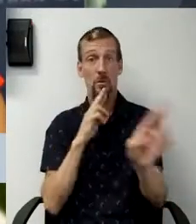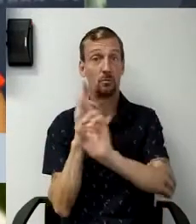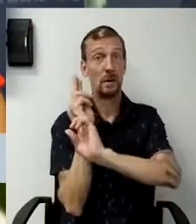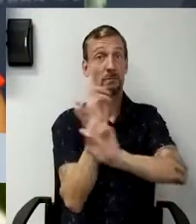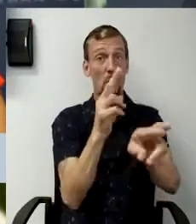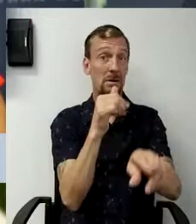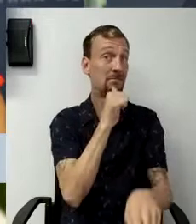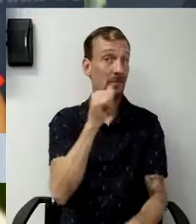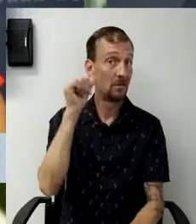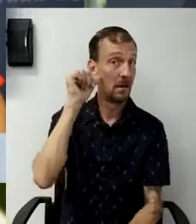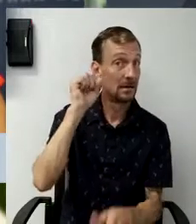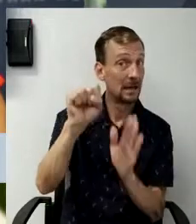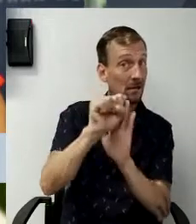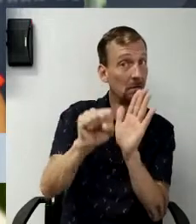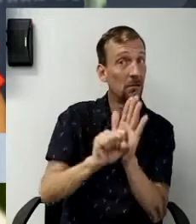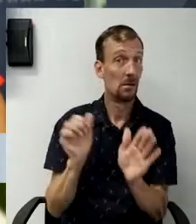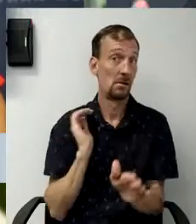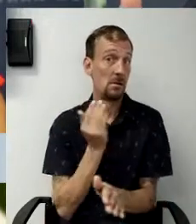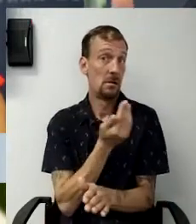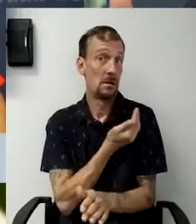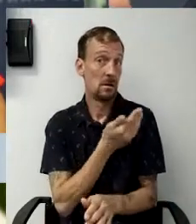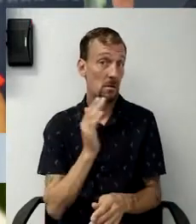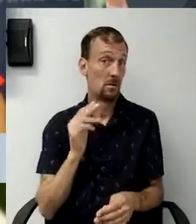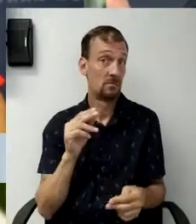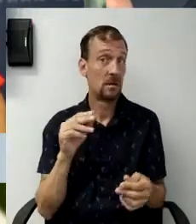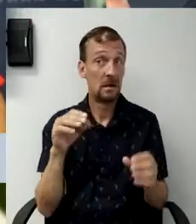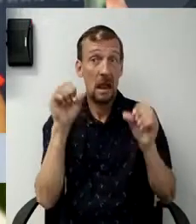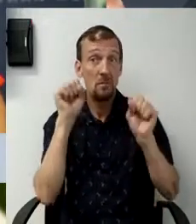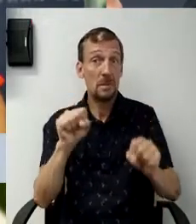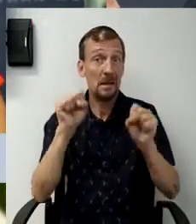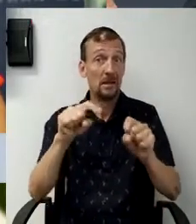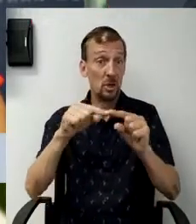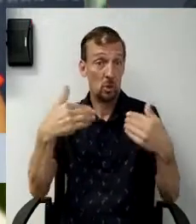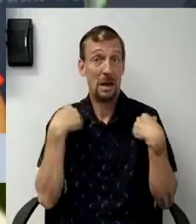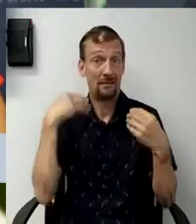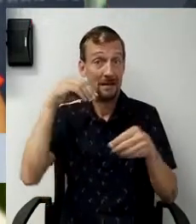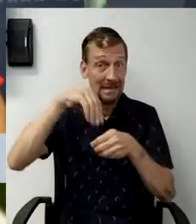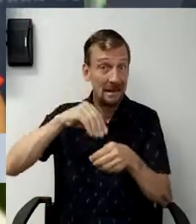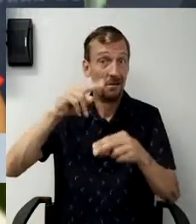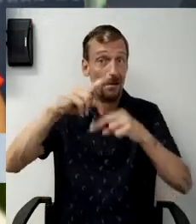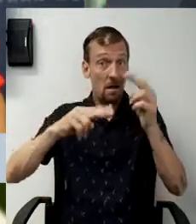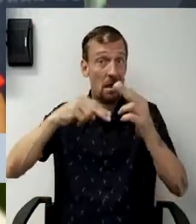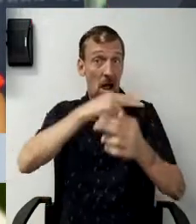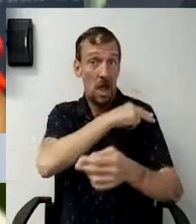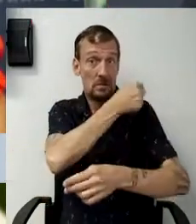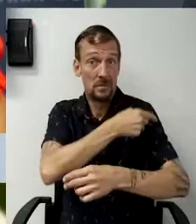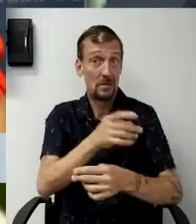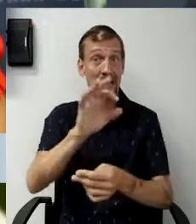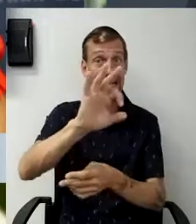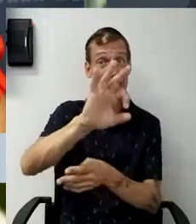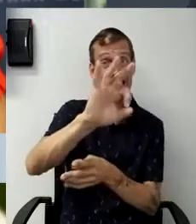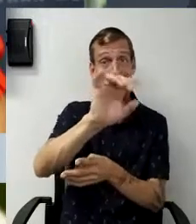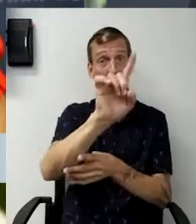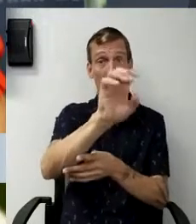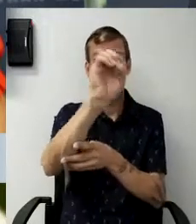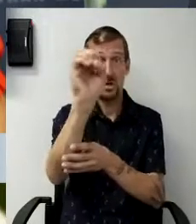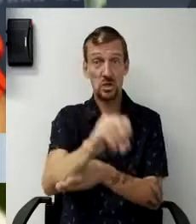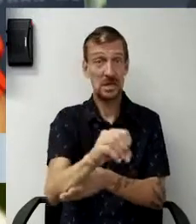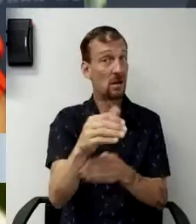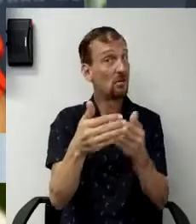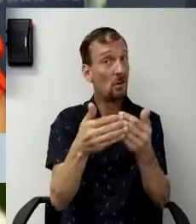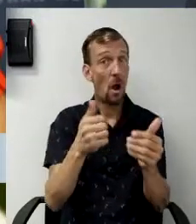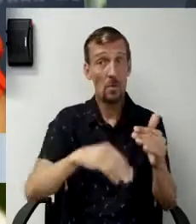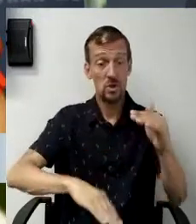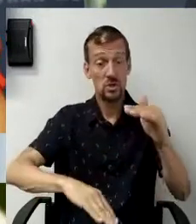that our overall occupancy in the Quia Delta Medical Center was at 91%, meaning that we're pretty